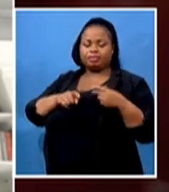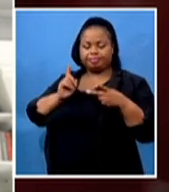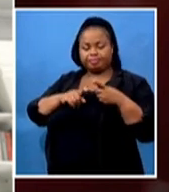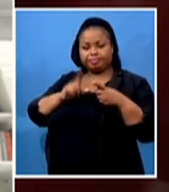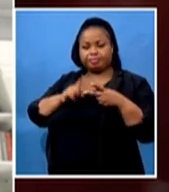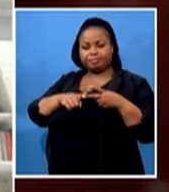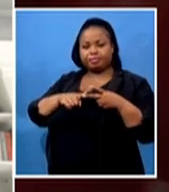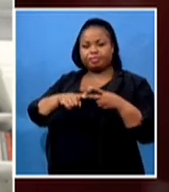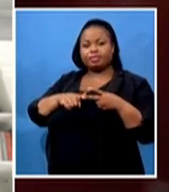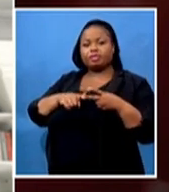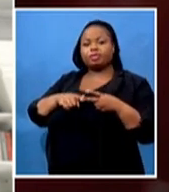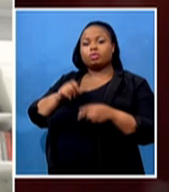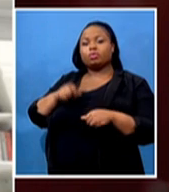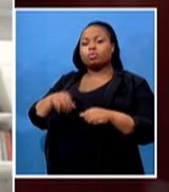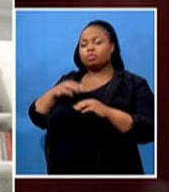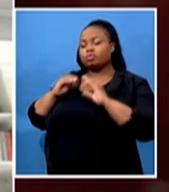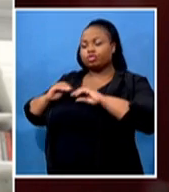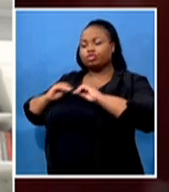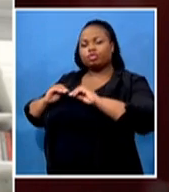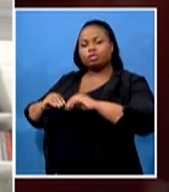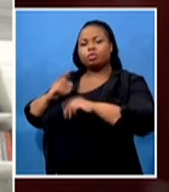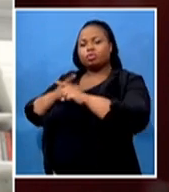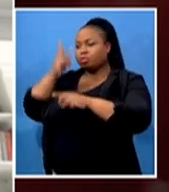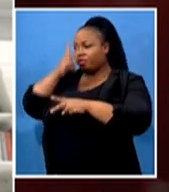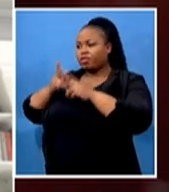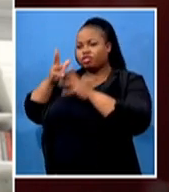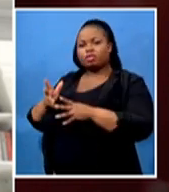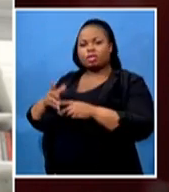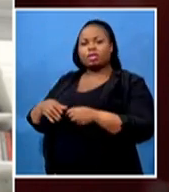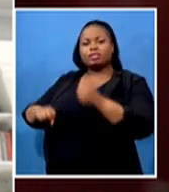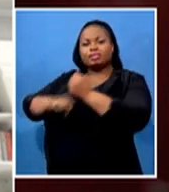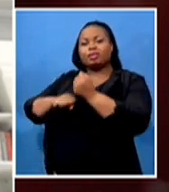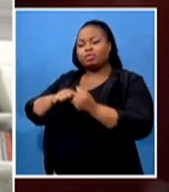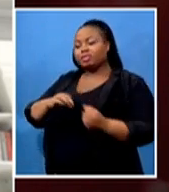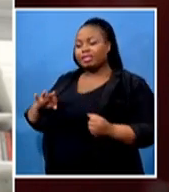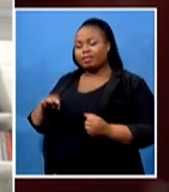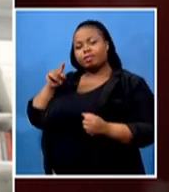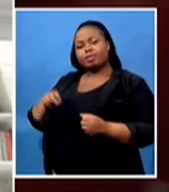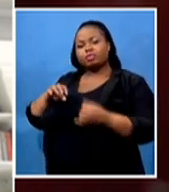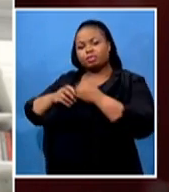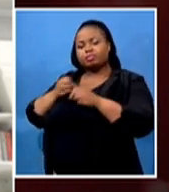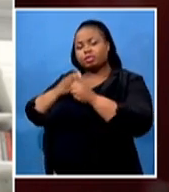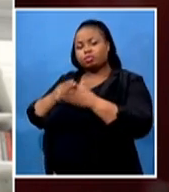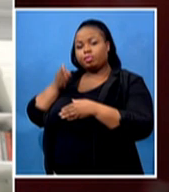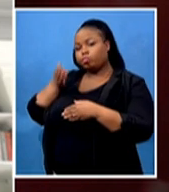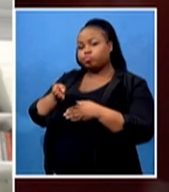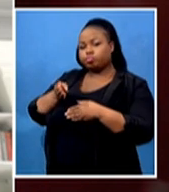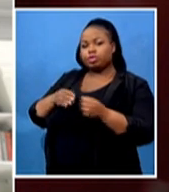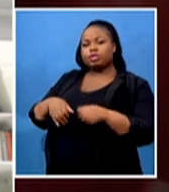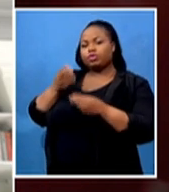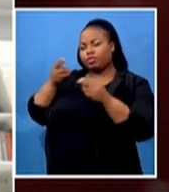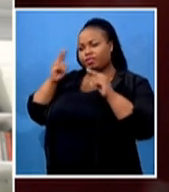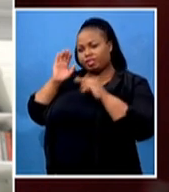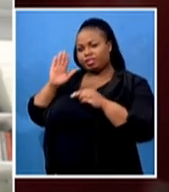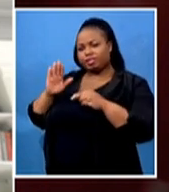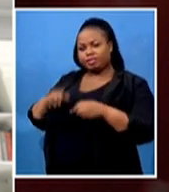lecturers, the professional and support staff, the workers must feel that they belong in the university. I do believe that someone who's a young